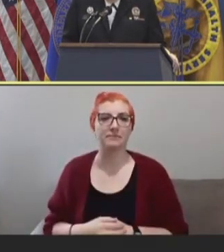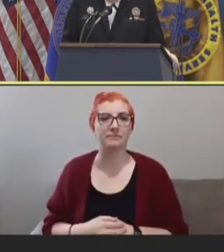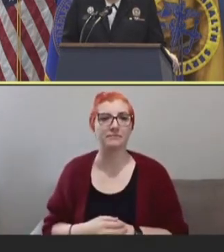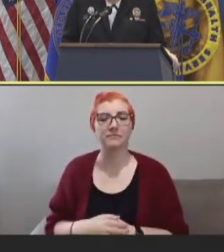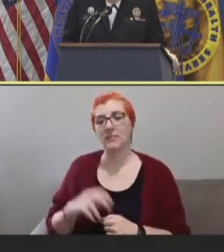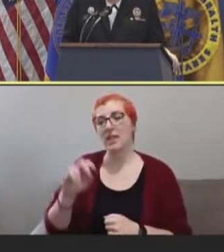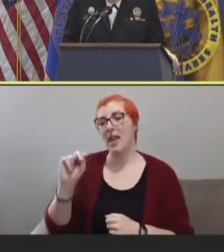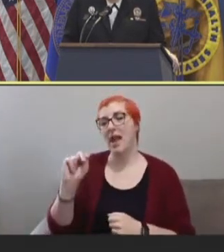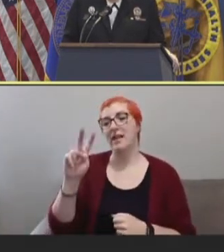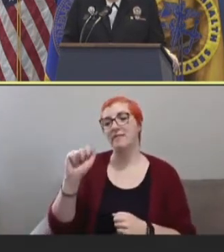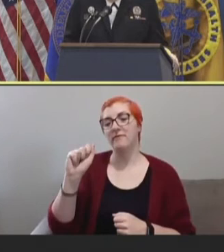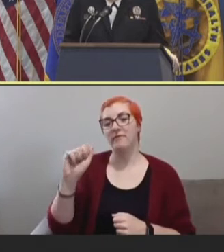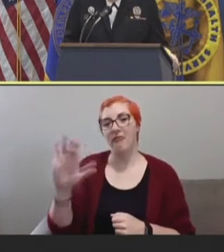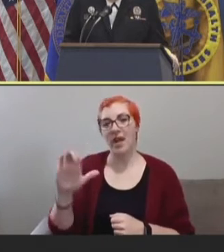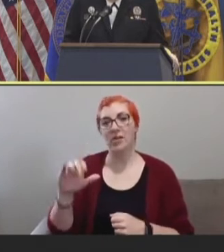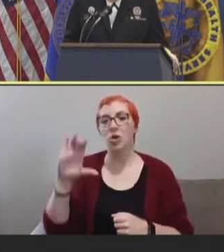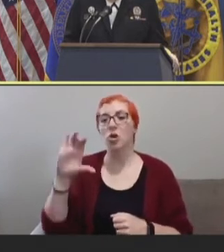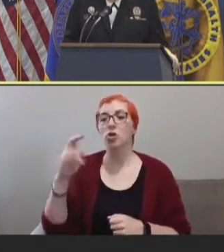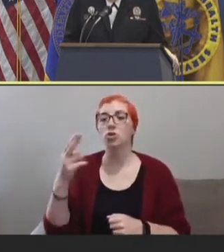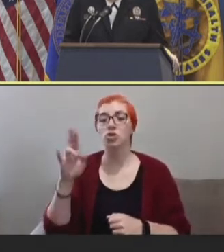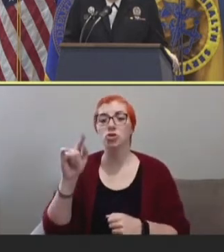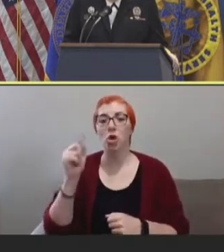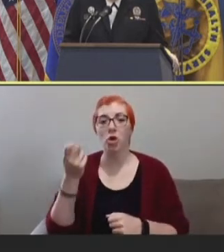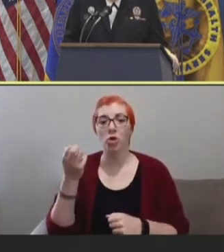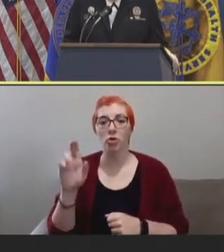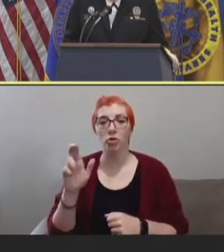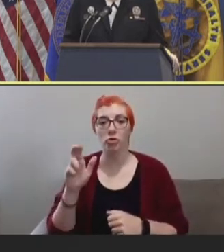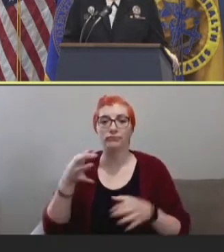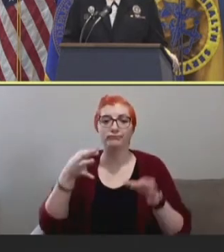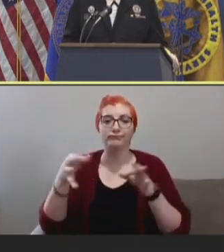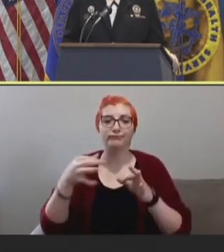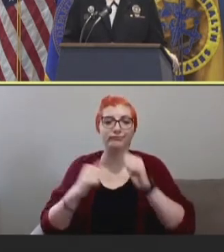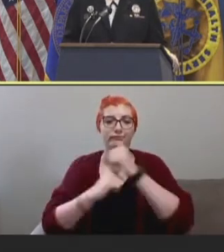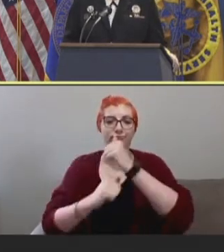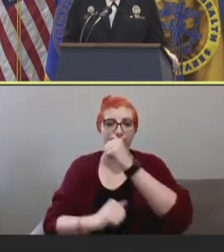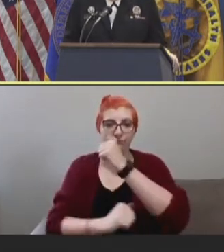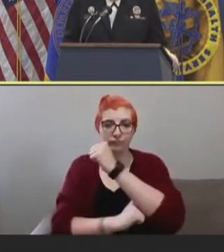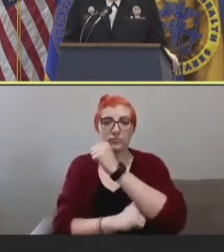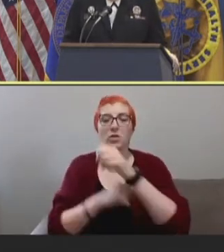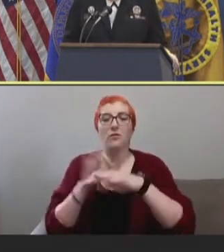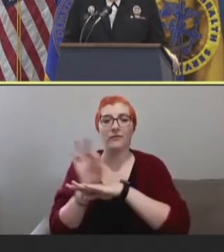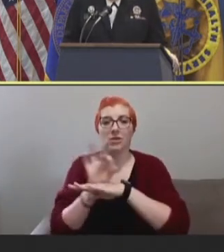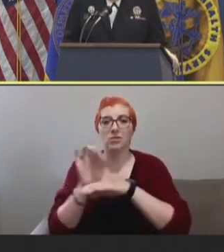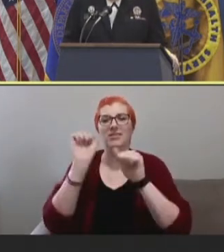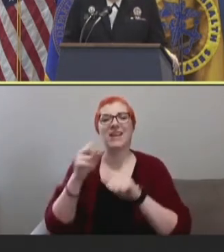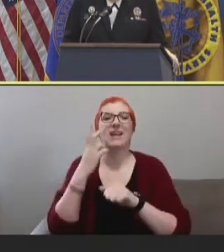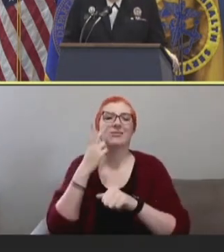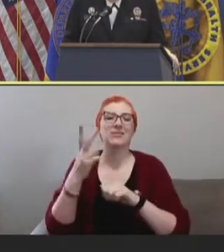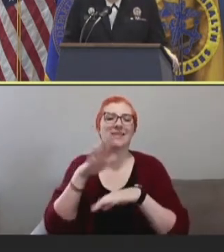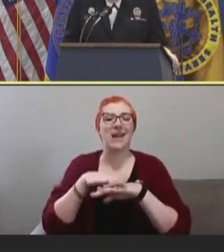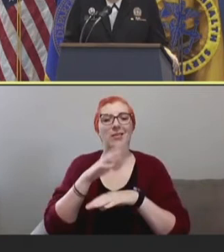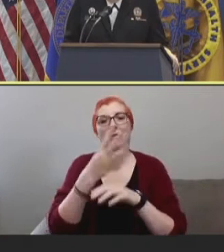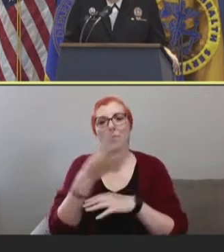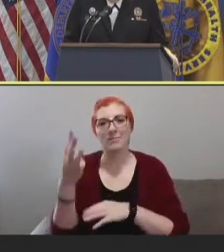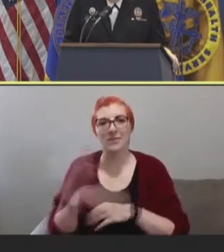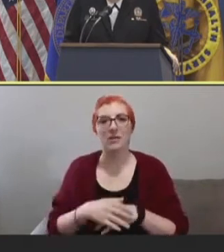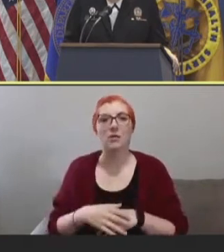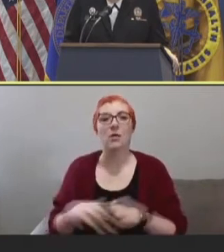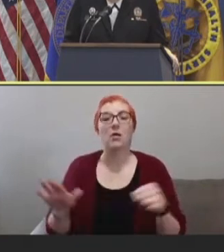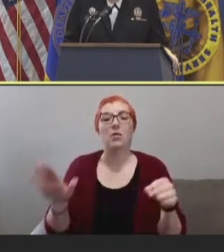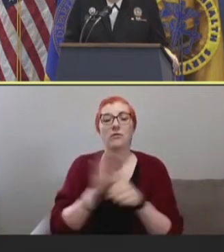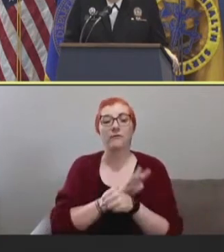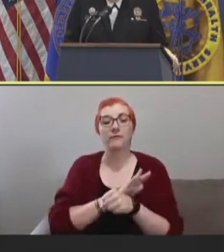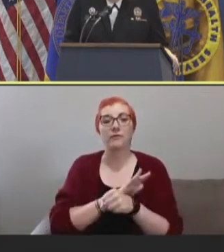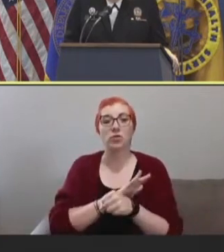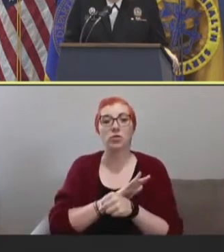NVAC charter, which describes its structure and function, can be reviewed on the NVAC website. The full solicitation for NVAC